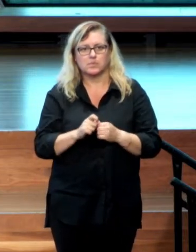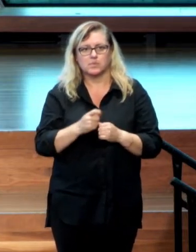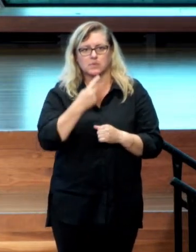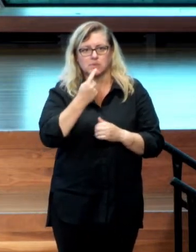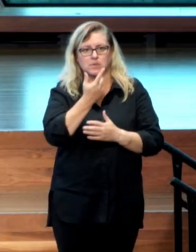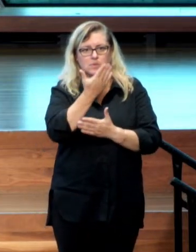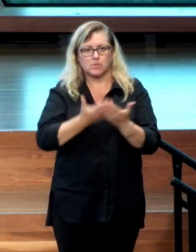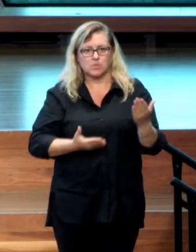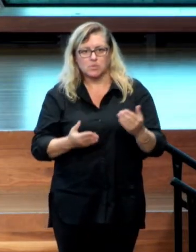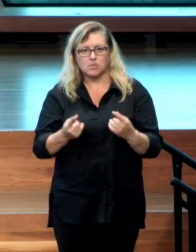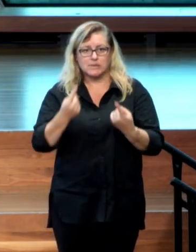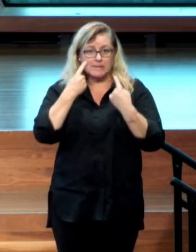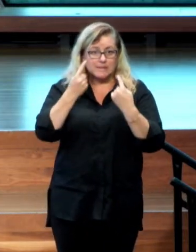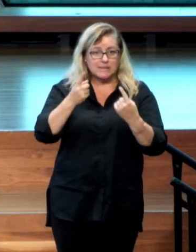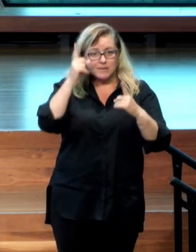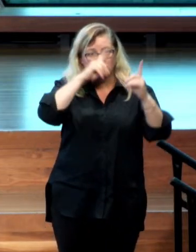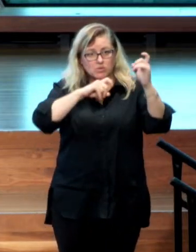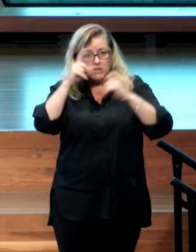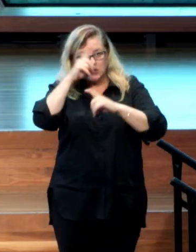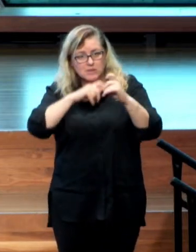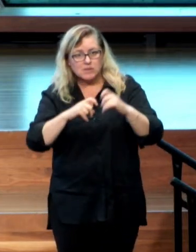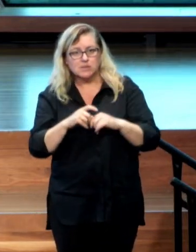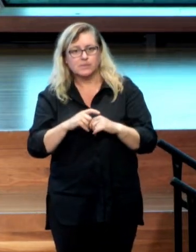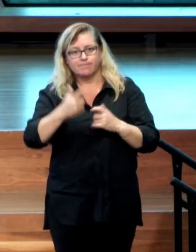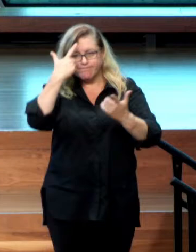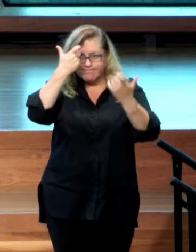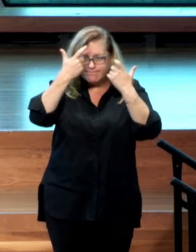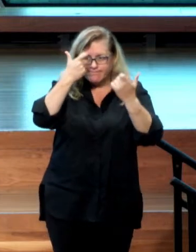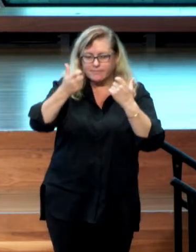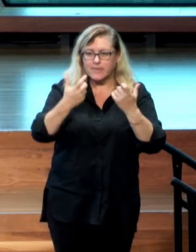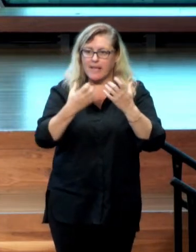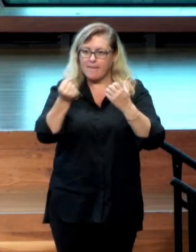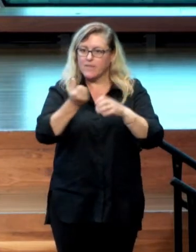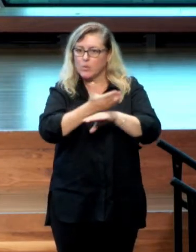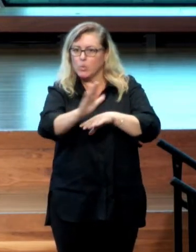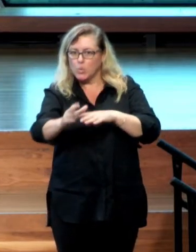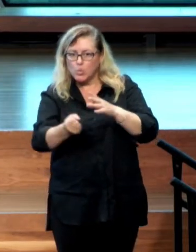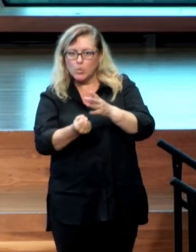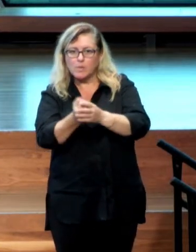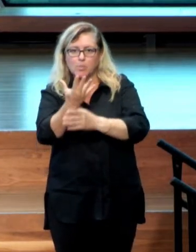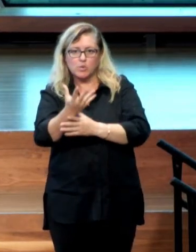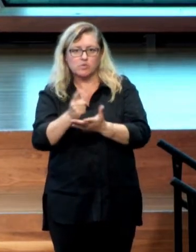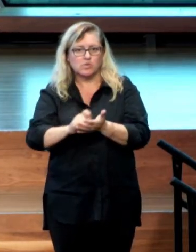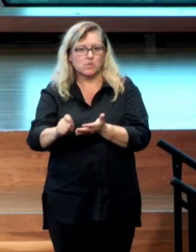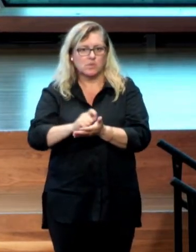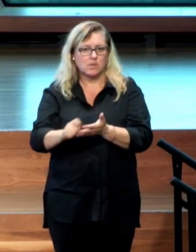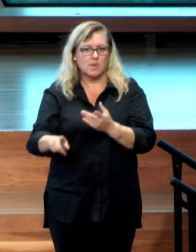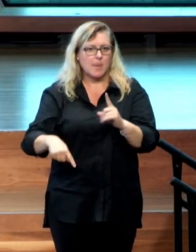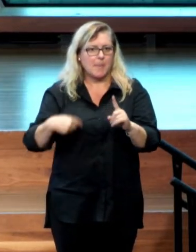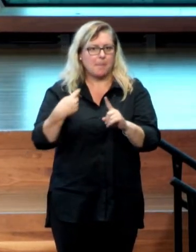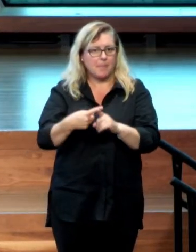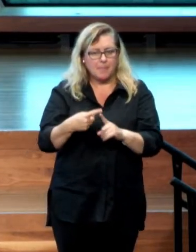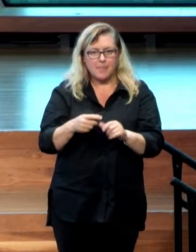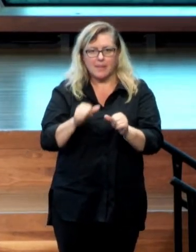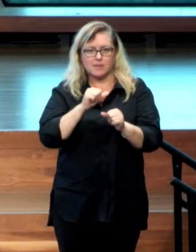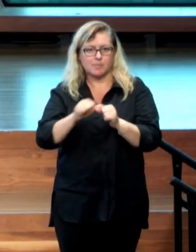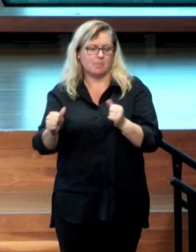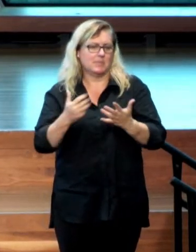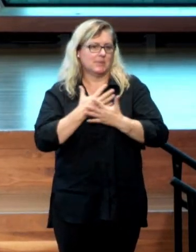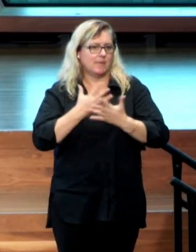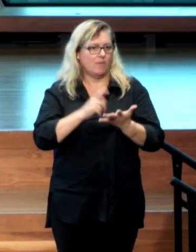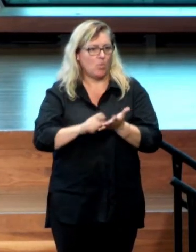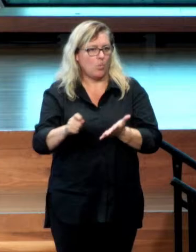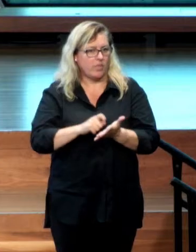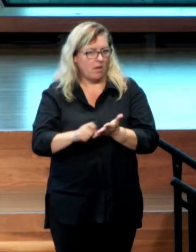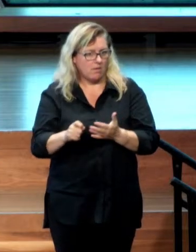the creativity and diverse ideas that come from new and emerging writers, as well as some of our best known and best loved authors.